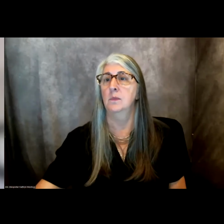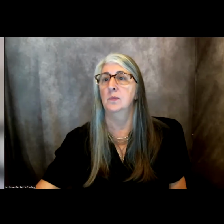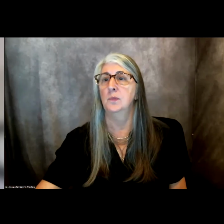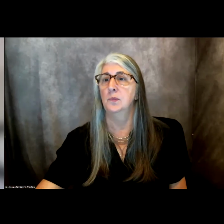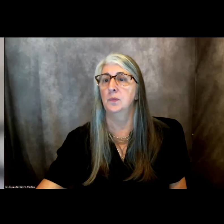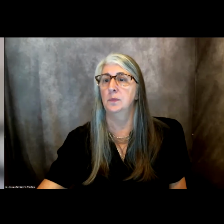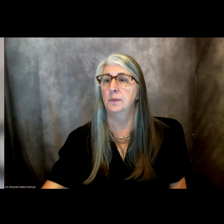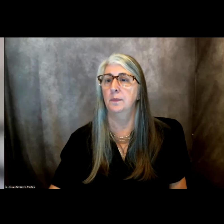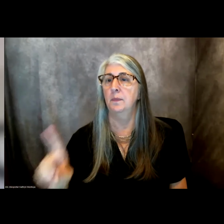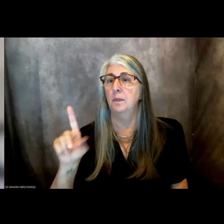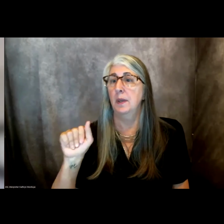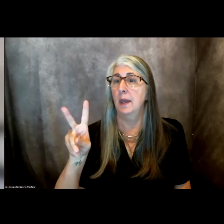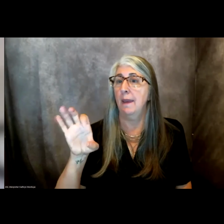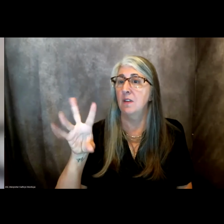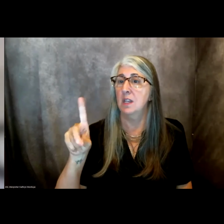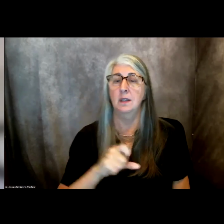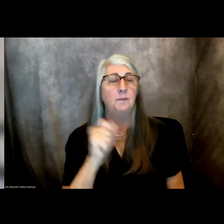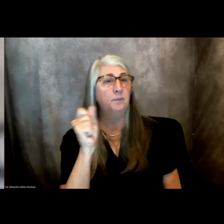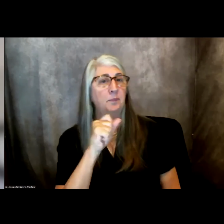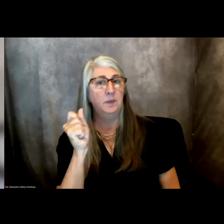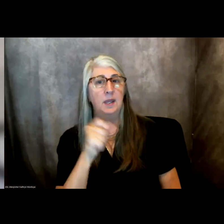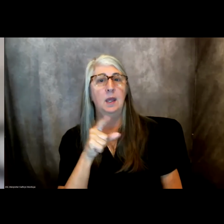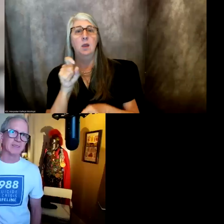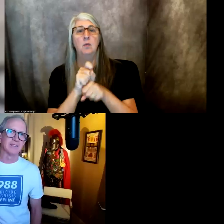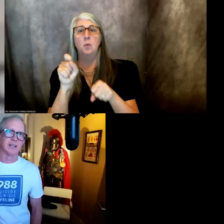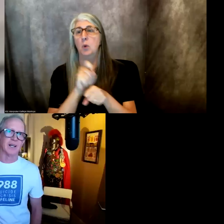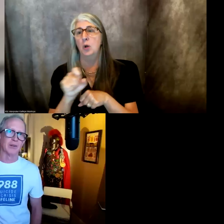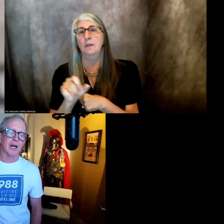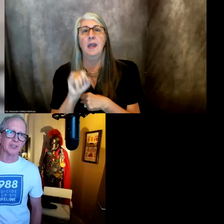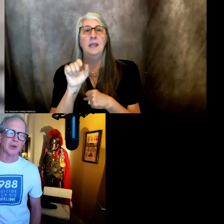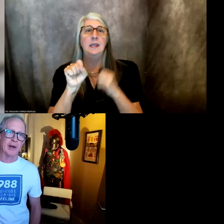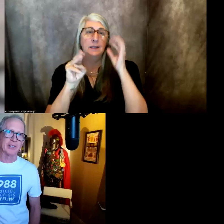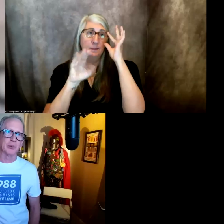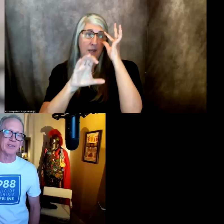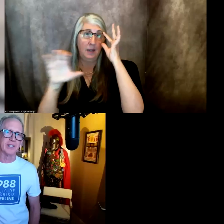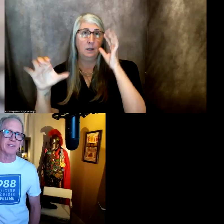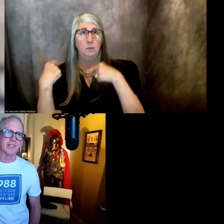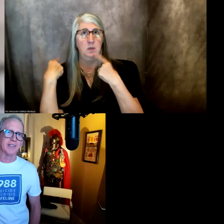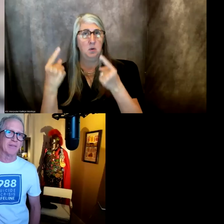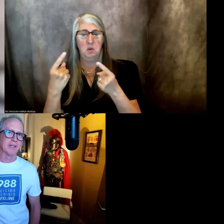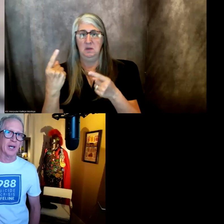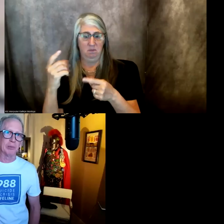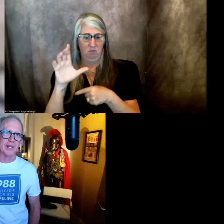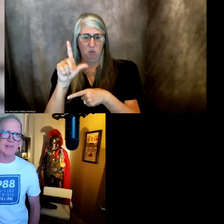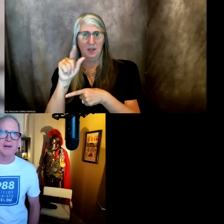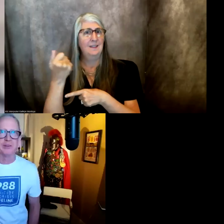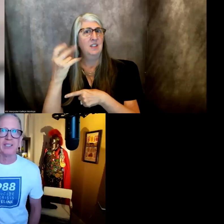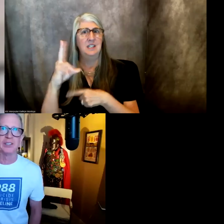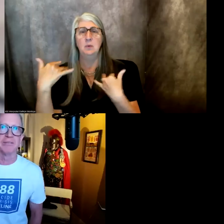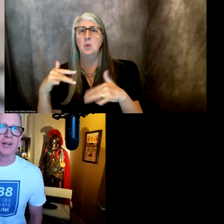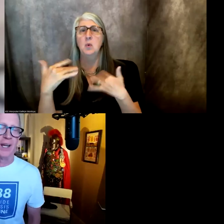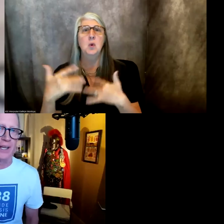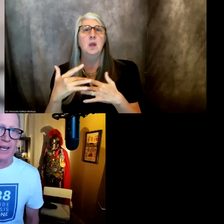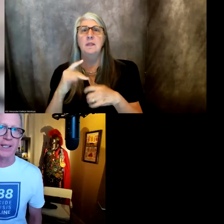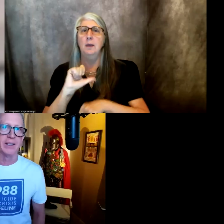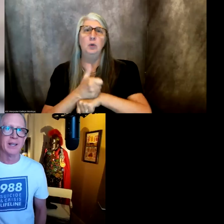Yeah, Belina, I just thought the work that ISMIC has done over the last, going back to 2017, definitely helped lay the foundation